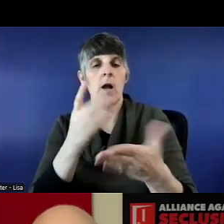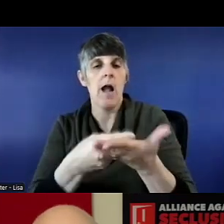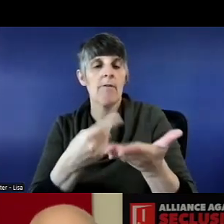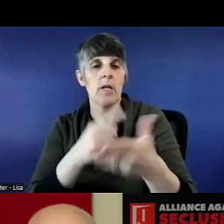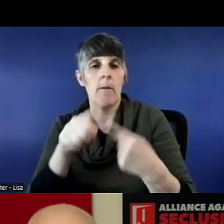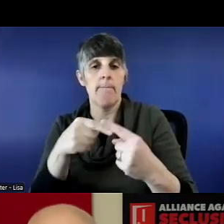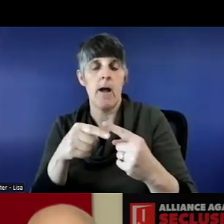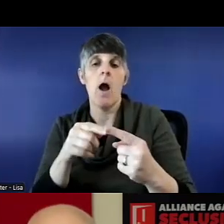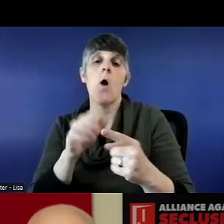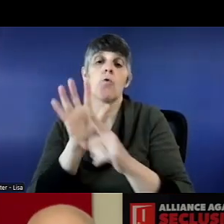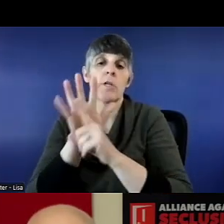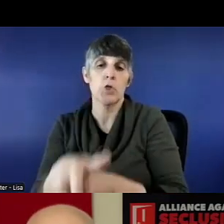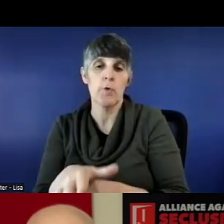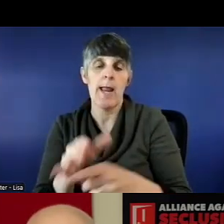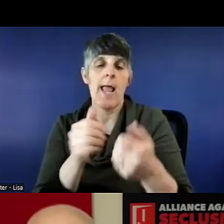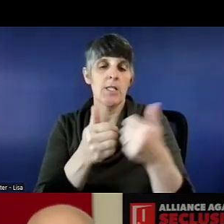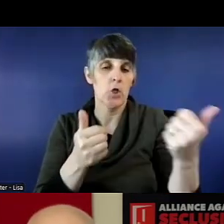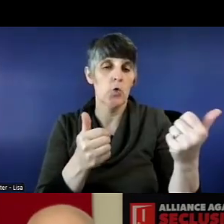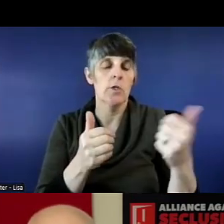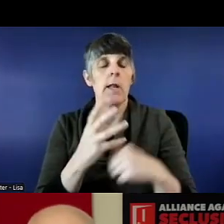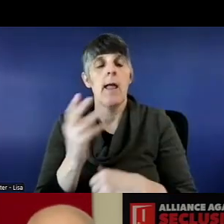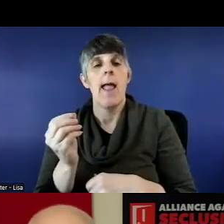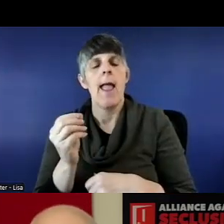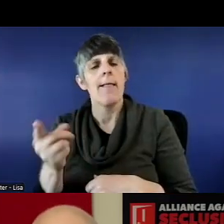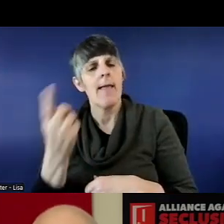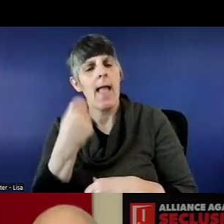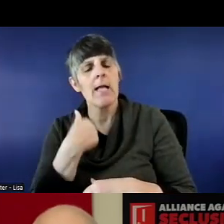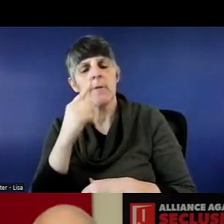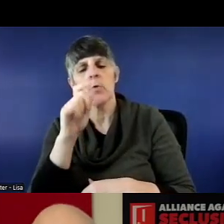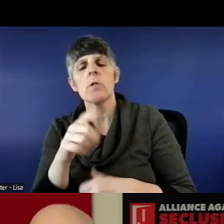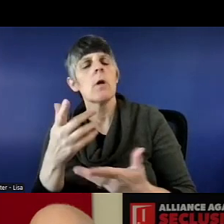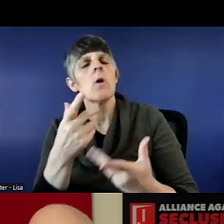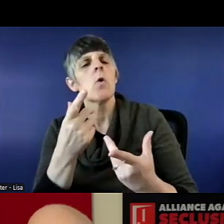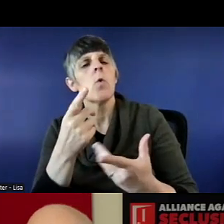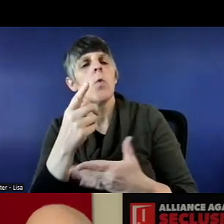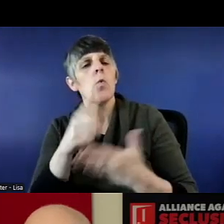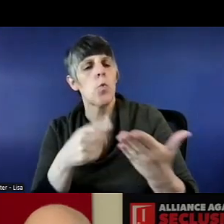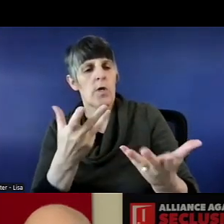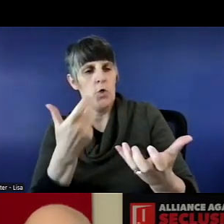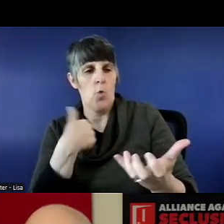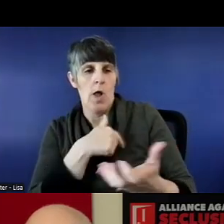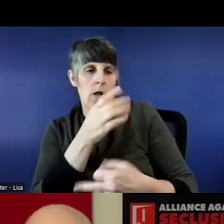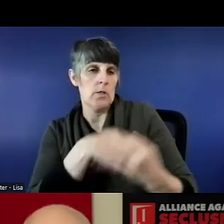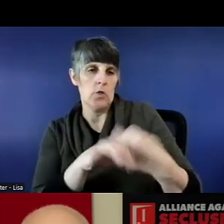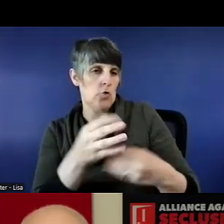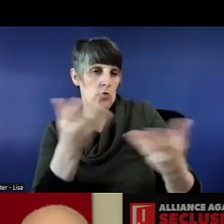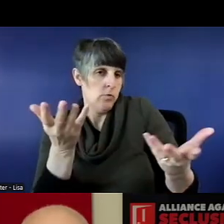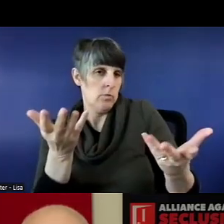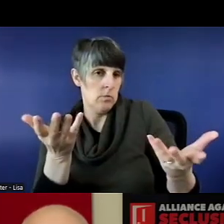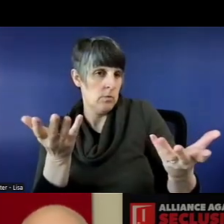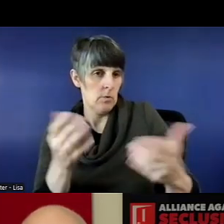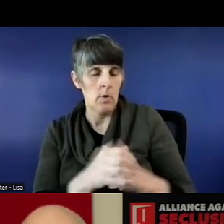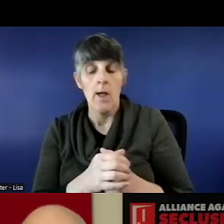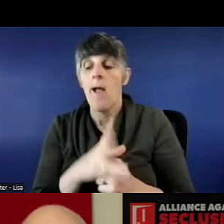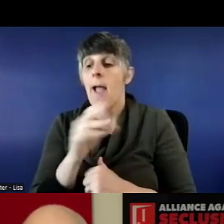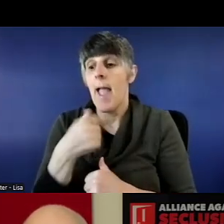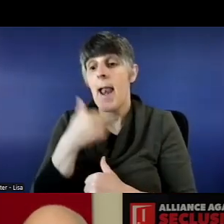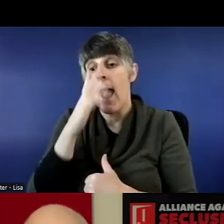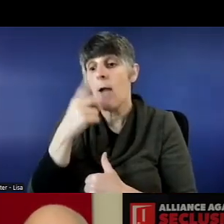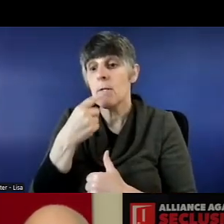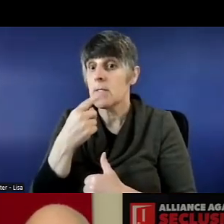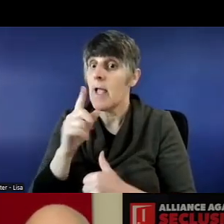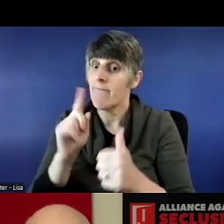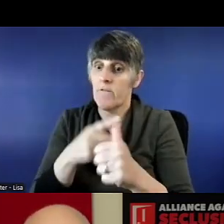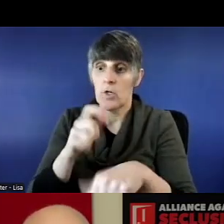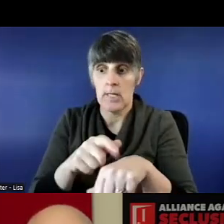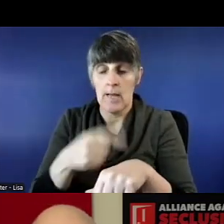about restraint and seclusion, and they asked me the question of, what do you want us to do instead? Okay. And I would say to you, the very first